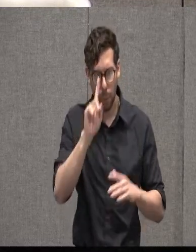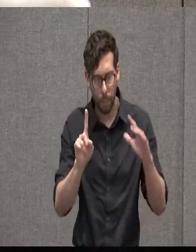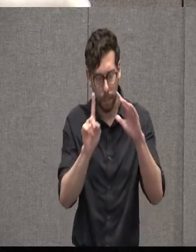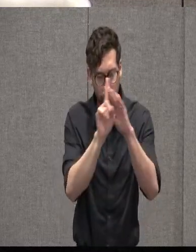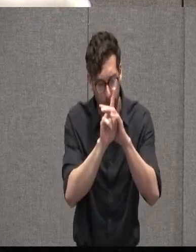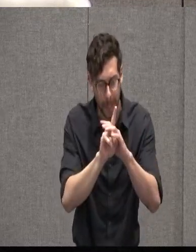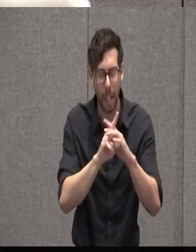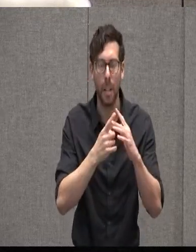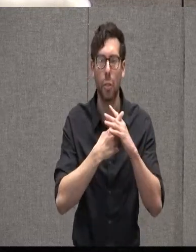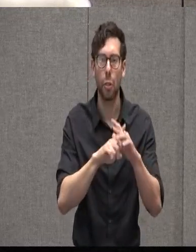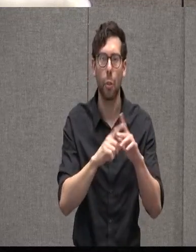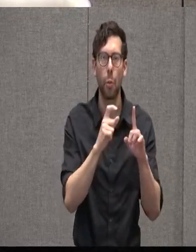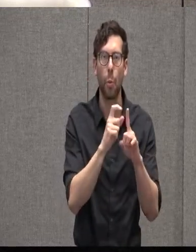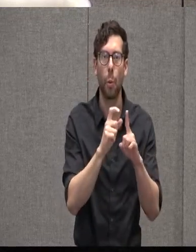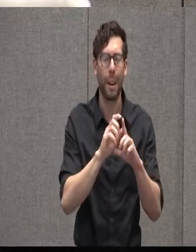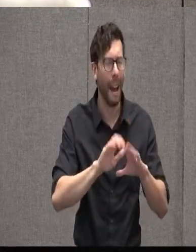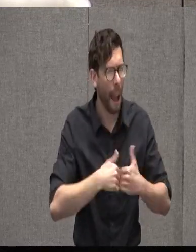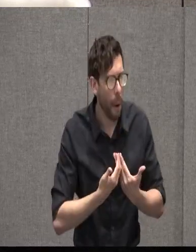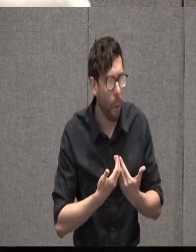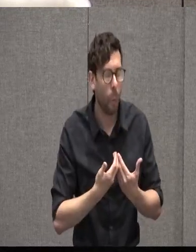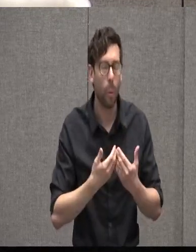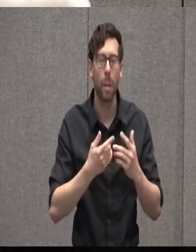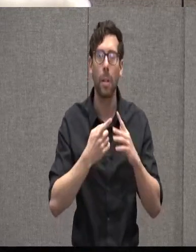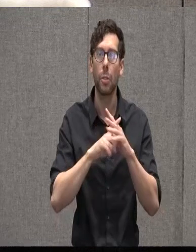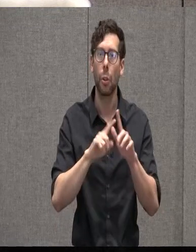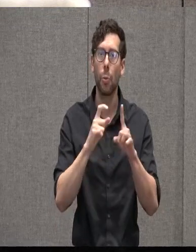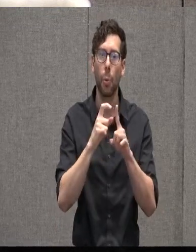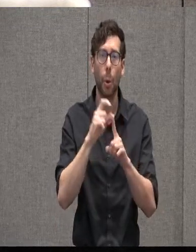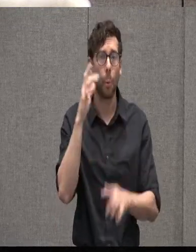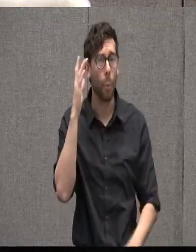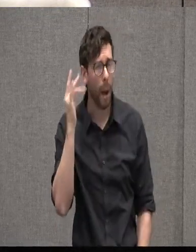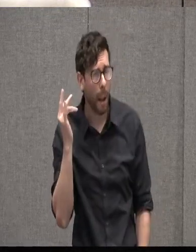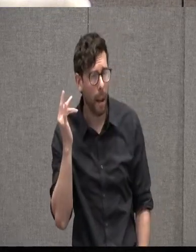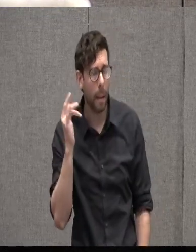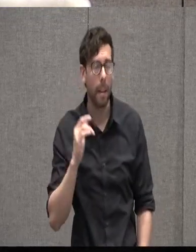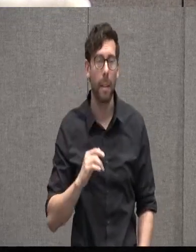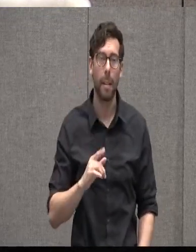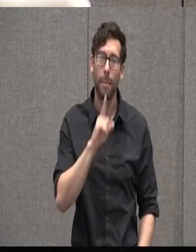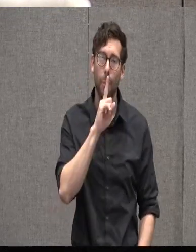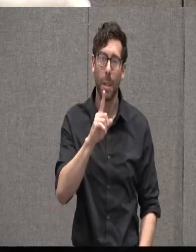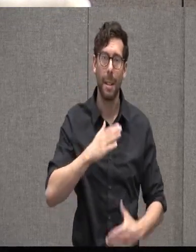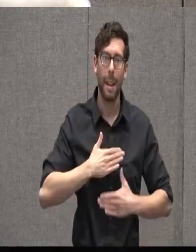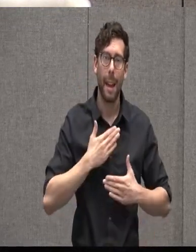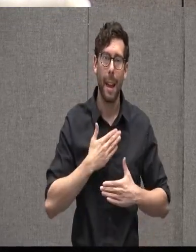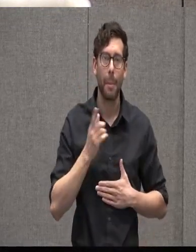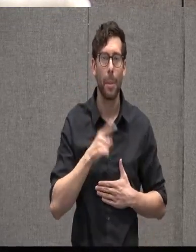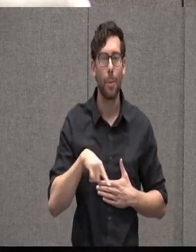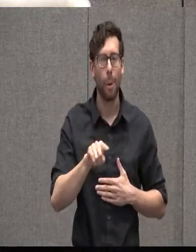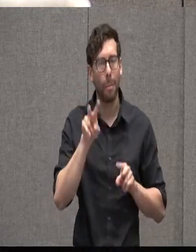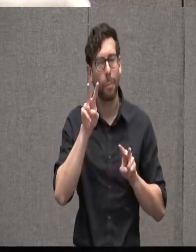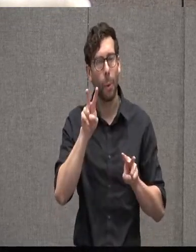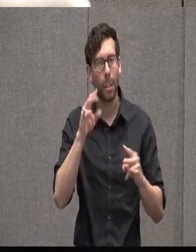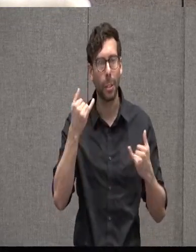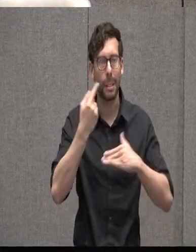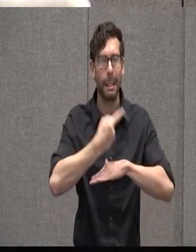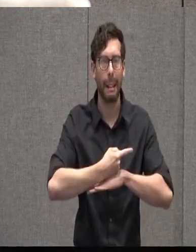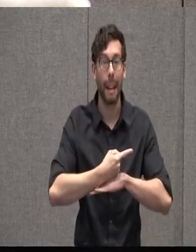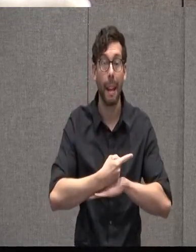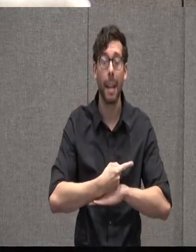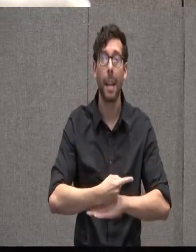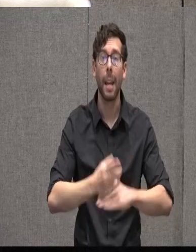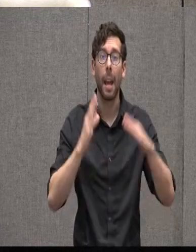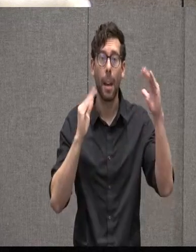objects that I brought, the different thinking around how am I going to create collisions, what objects will I use, what order will I put them